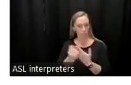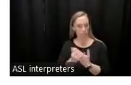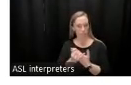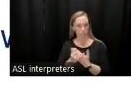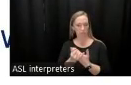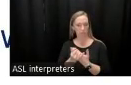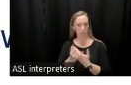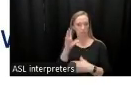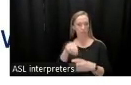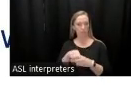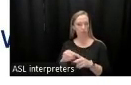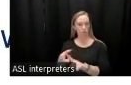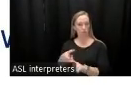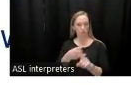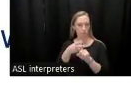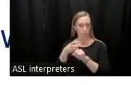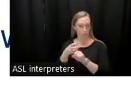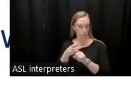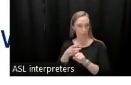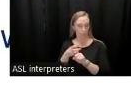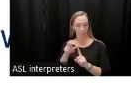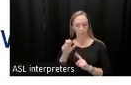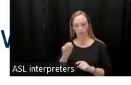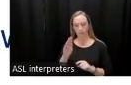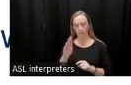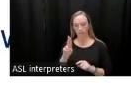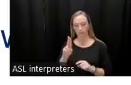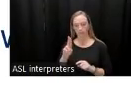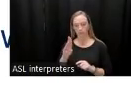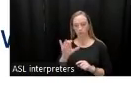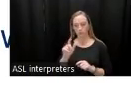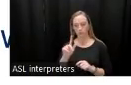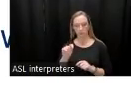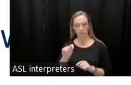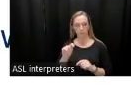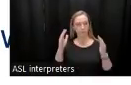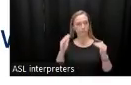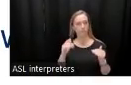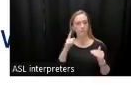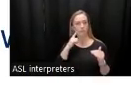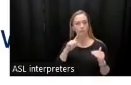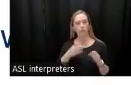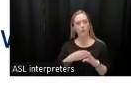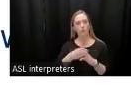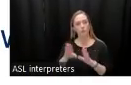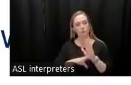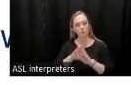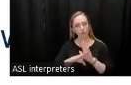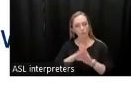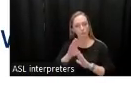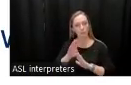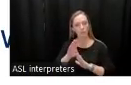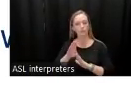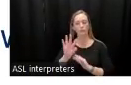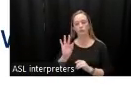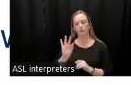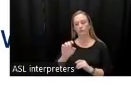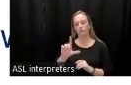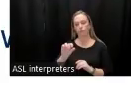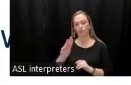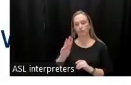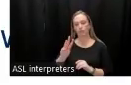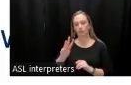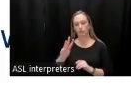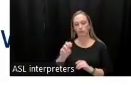that involves recruiting subjects. For career development or fellowships, there's candidate information where there needs to be